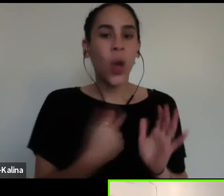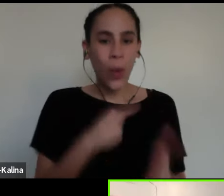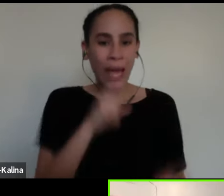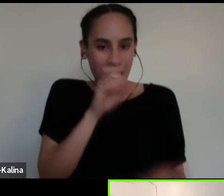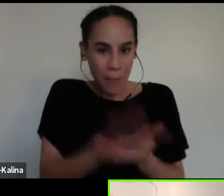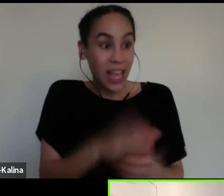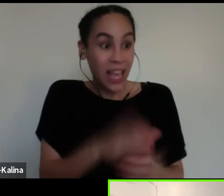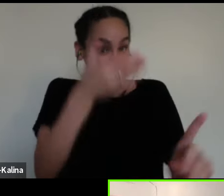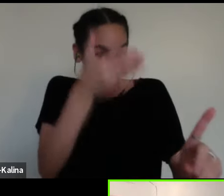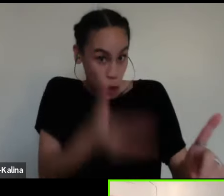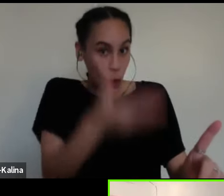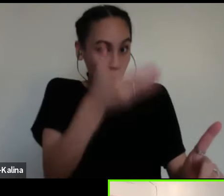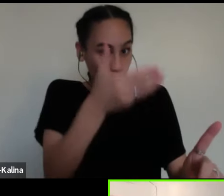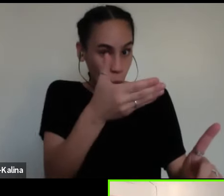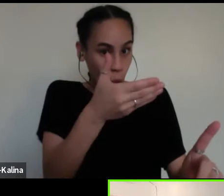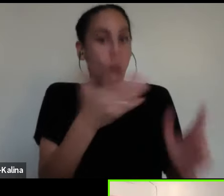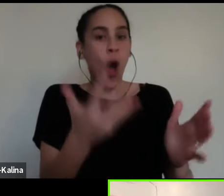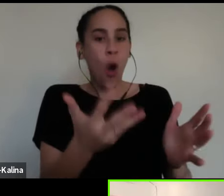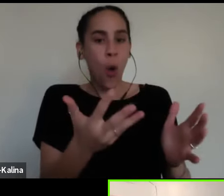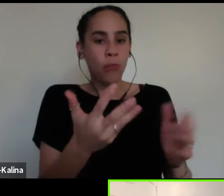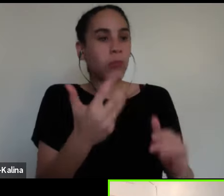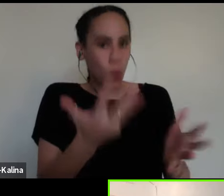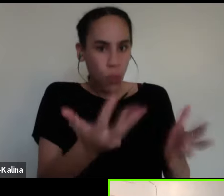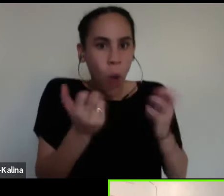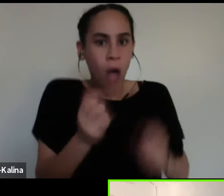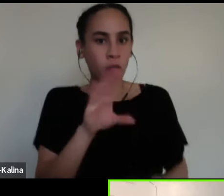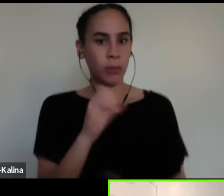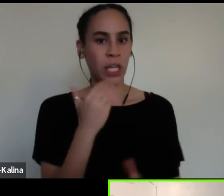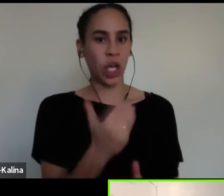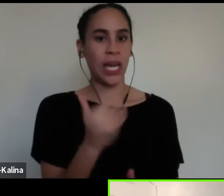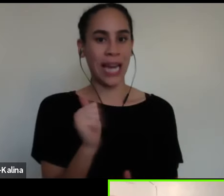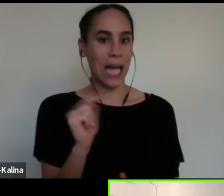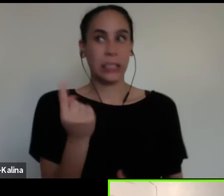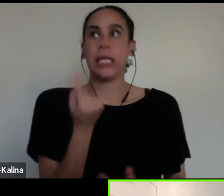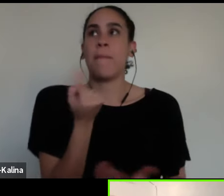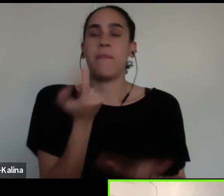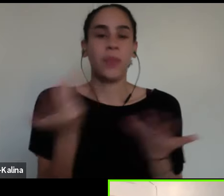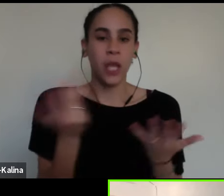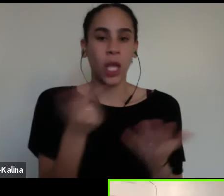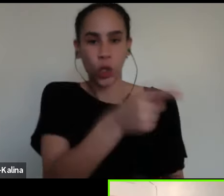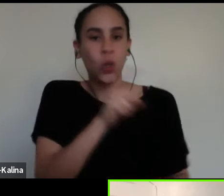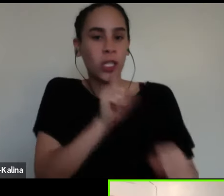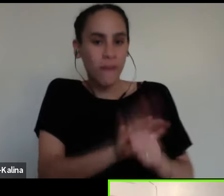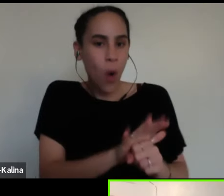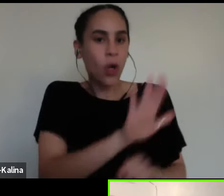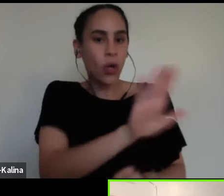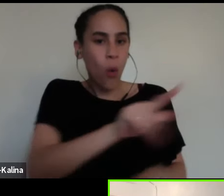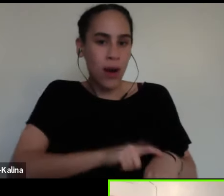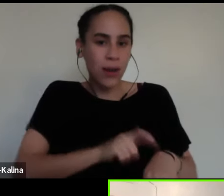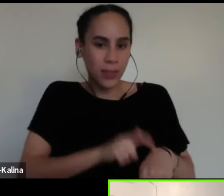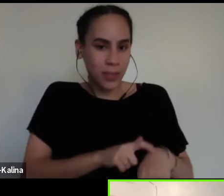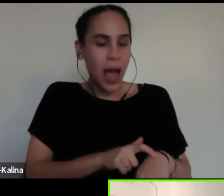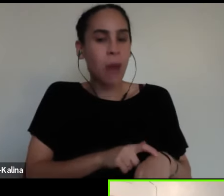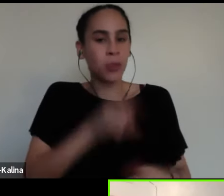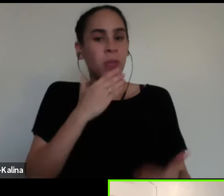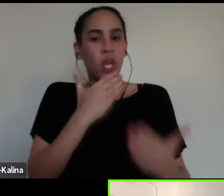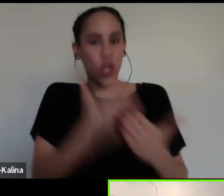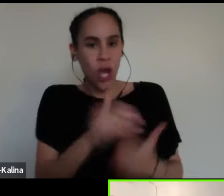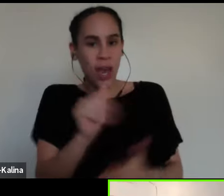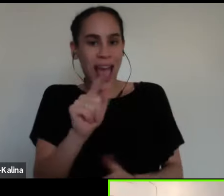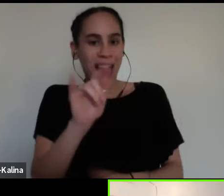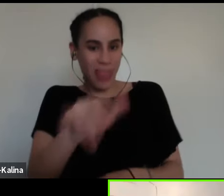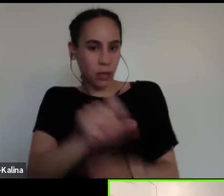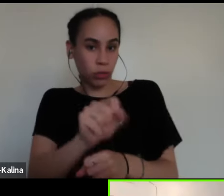employee, fundamentally want to be good at something, and that you are devoting your time and effort to being good at this specifically,